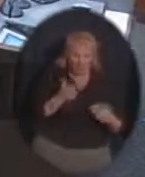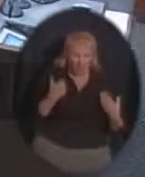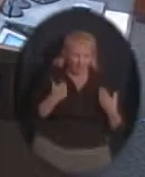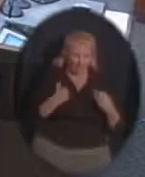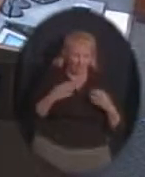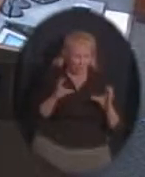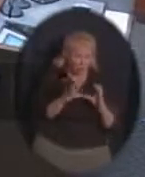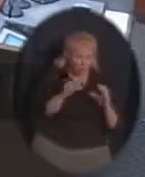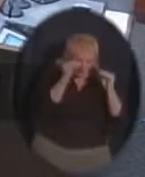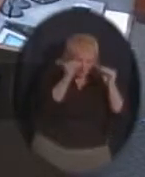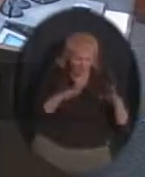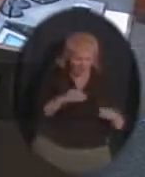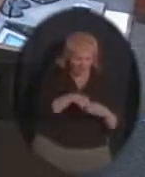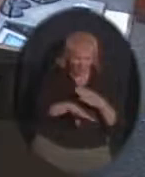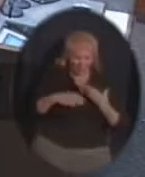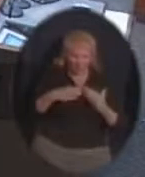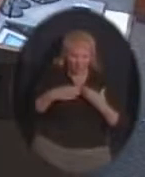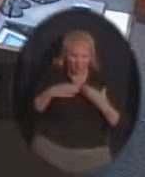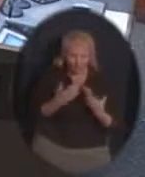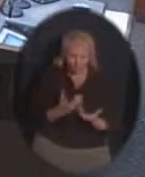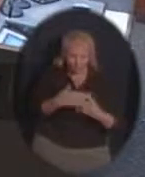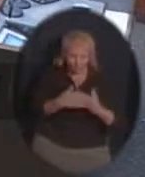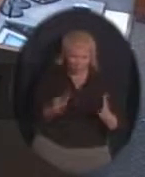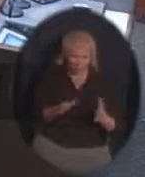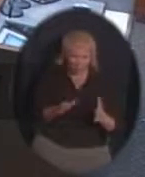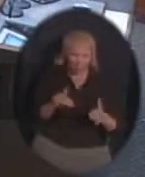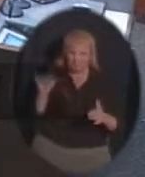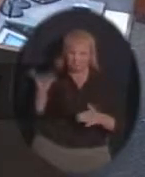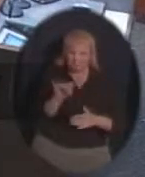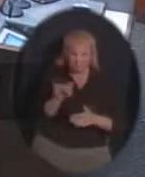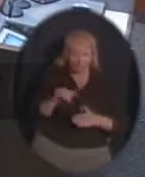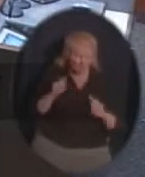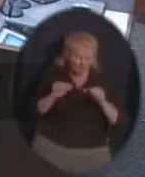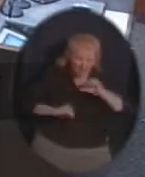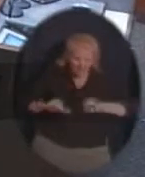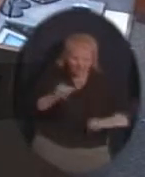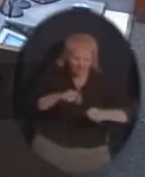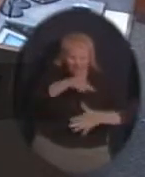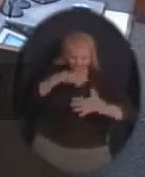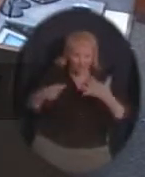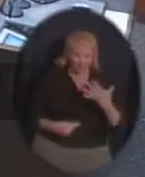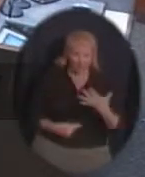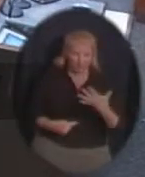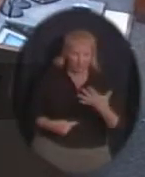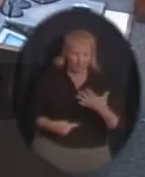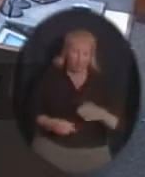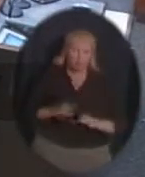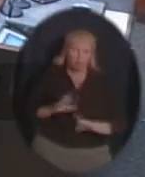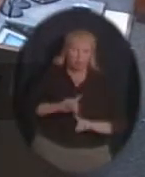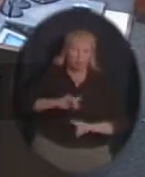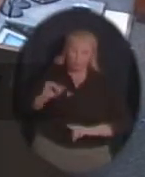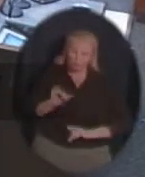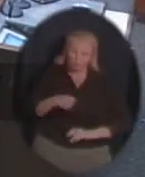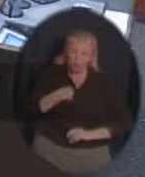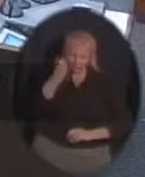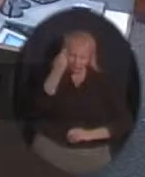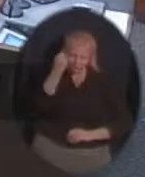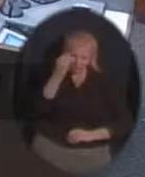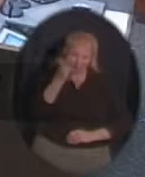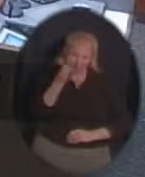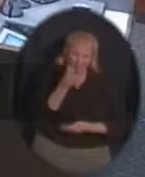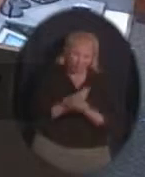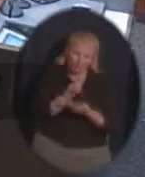hand, I understand our budgetary limitations, and I'm trying to take that into consideration in this situation.